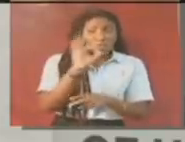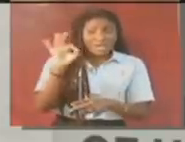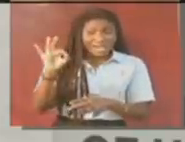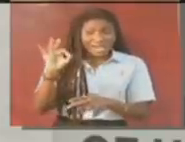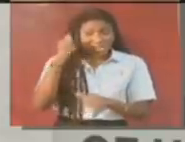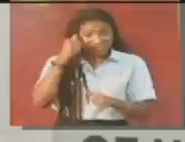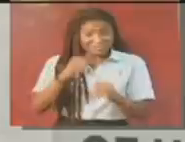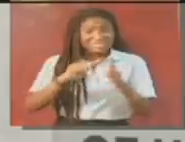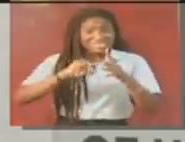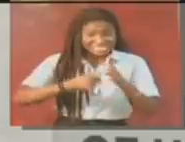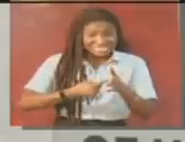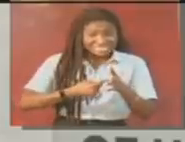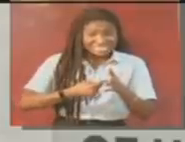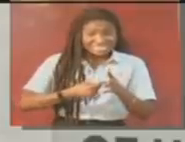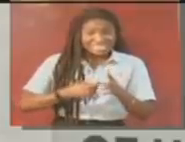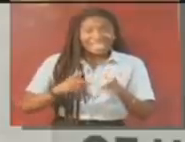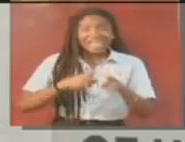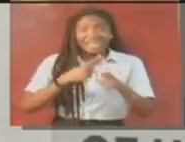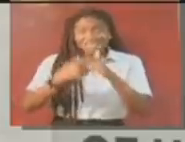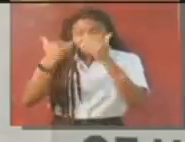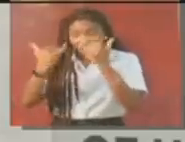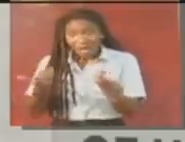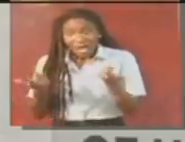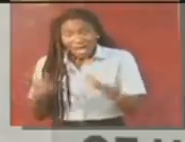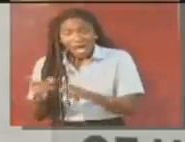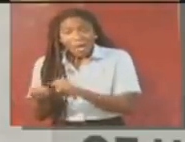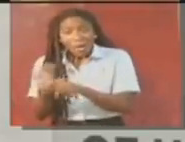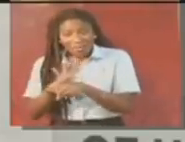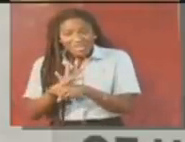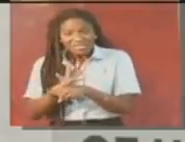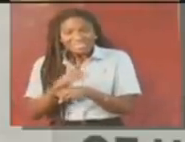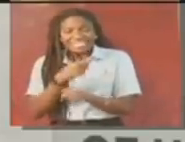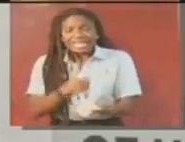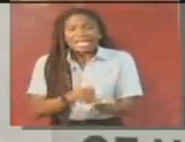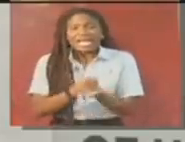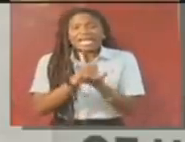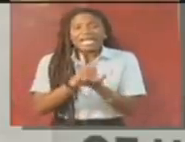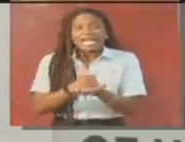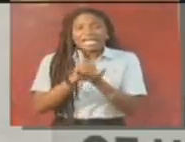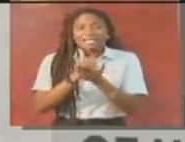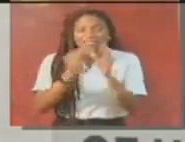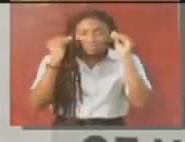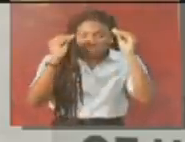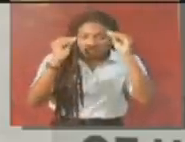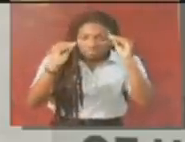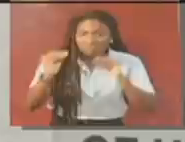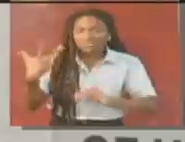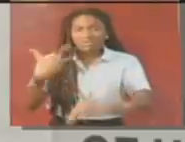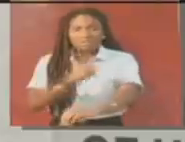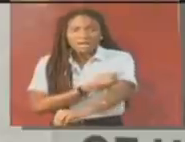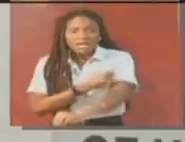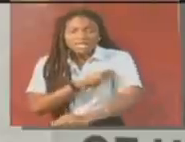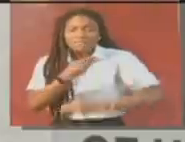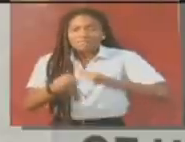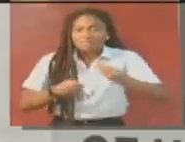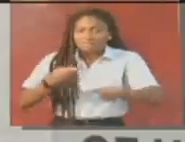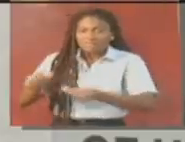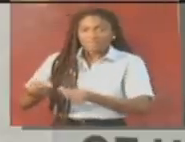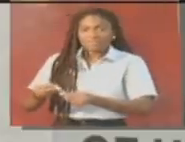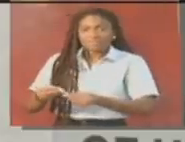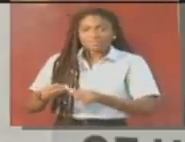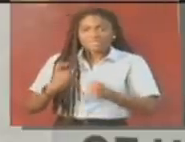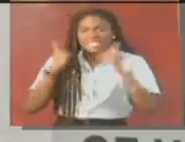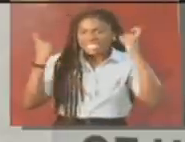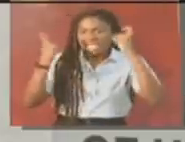and the ongoing COVID-19 pandemic. World Immunization Week, celebrated in the last week of